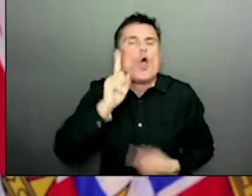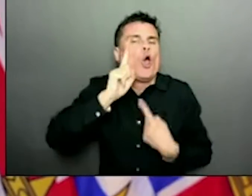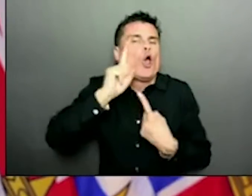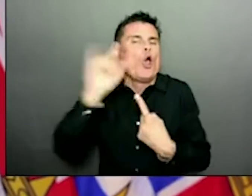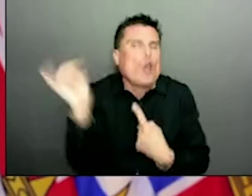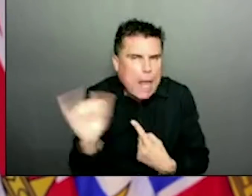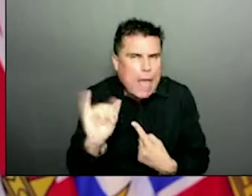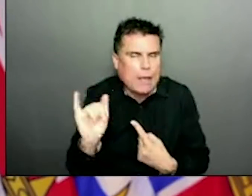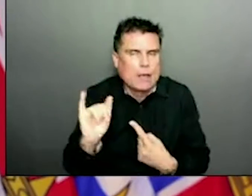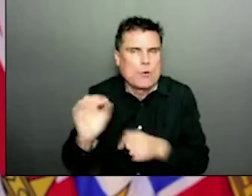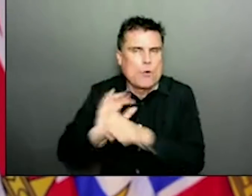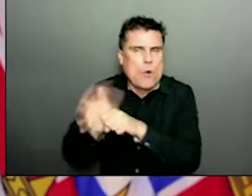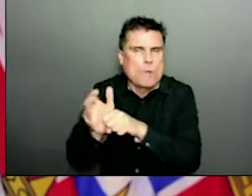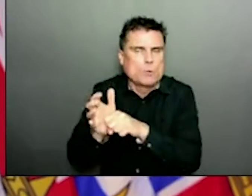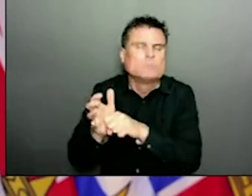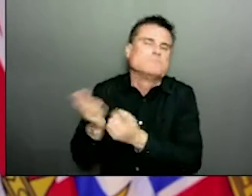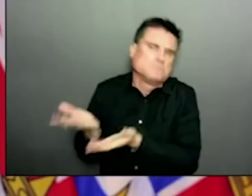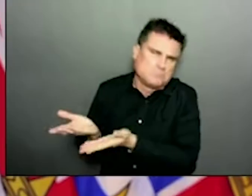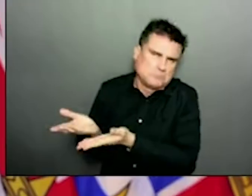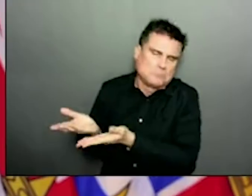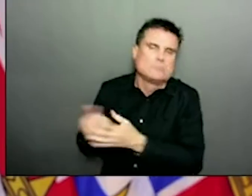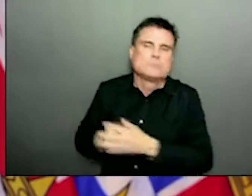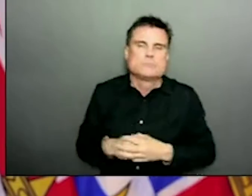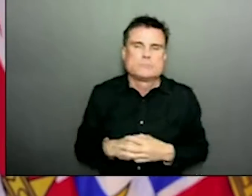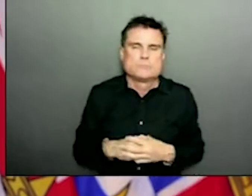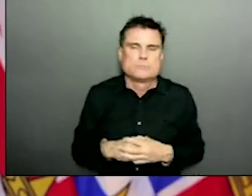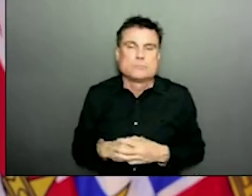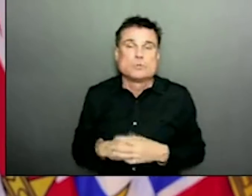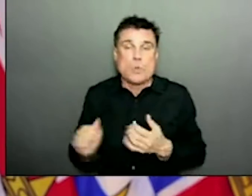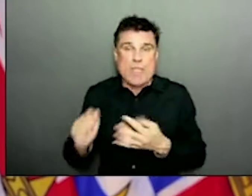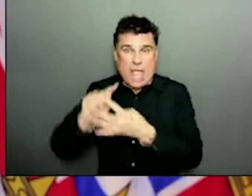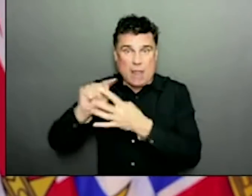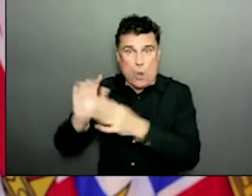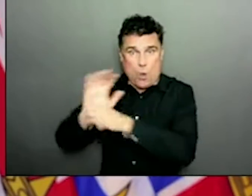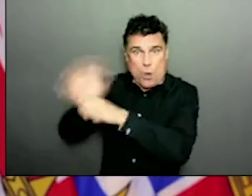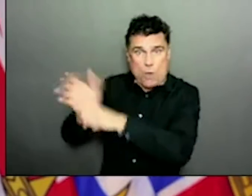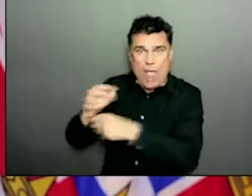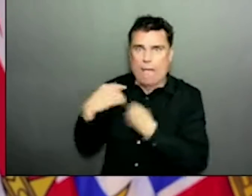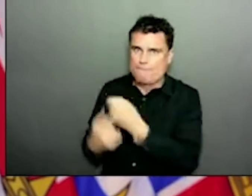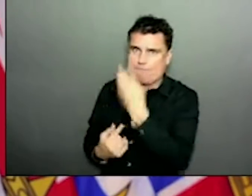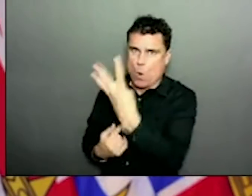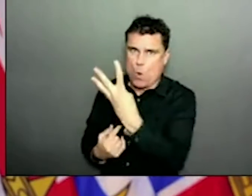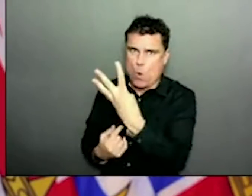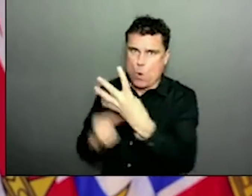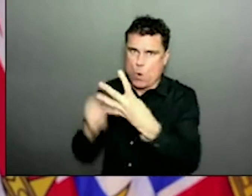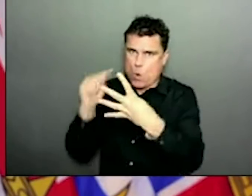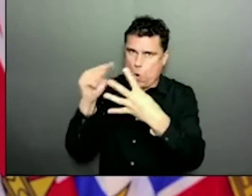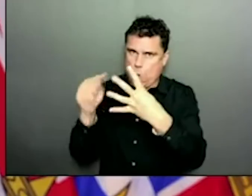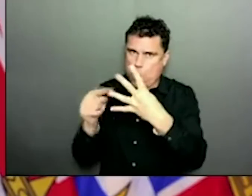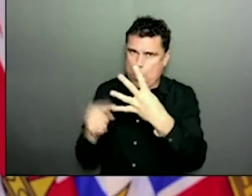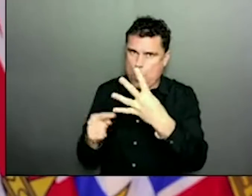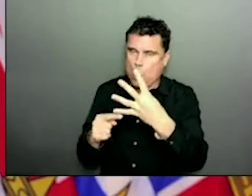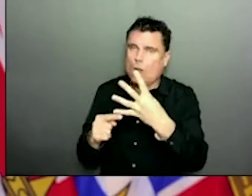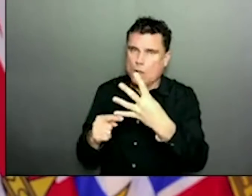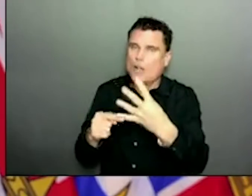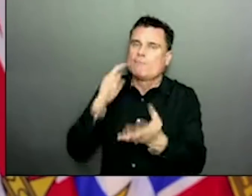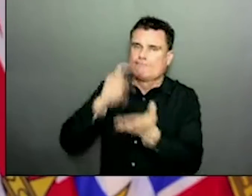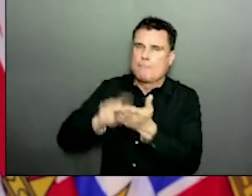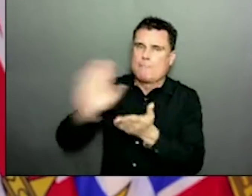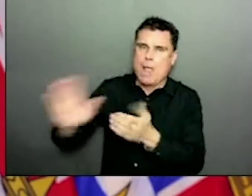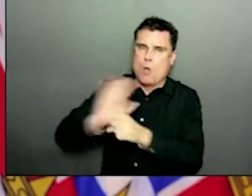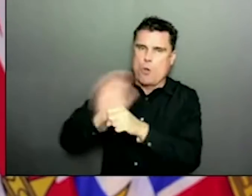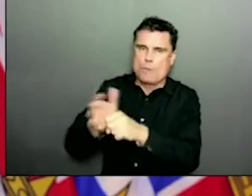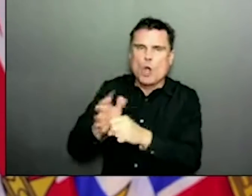respiratory infections. There are 4 symptoms, though, that have shown, when we look at the data of people who've been tested, that are